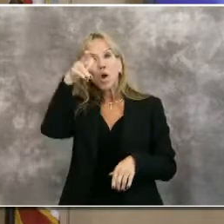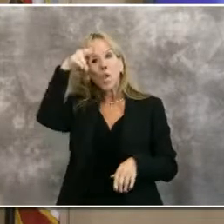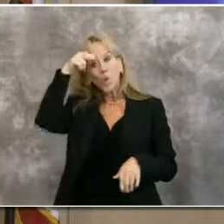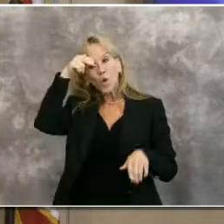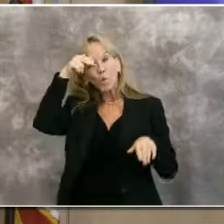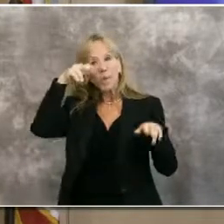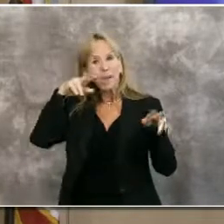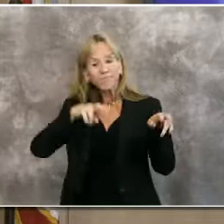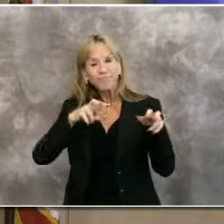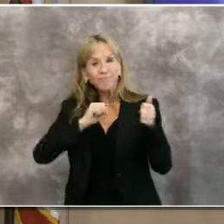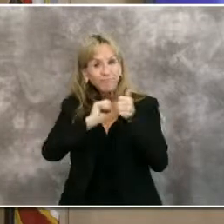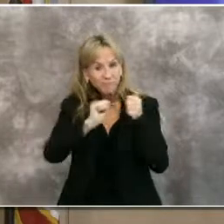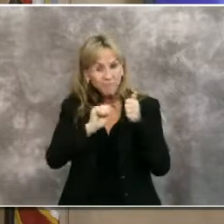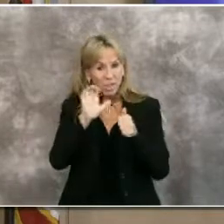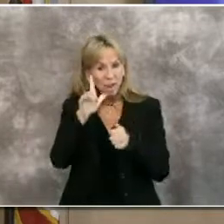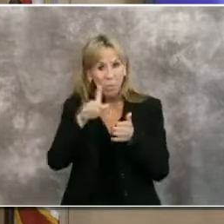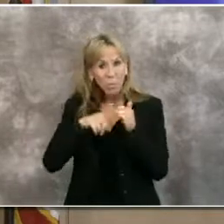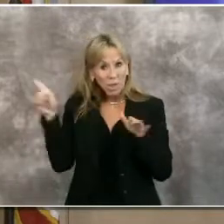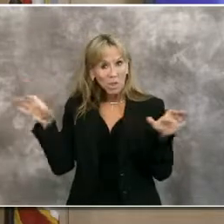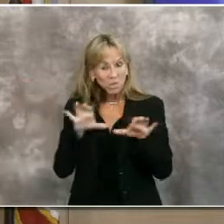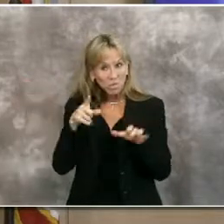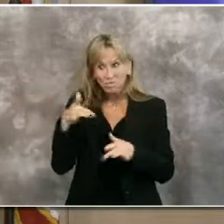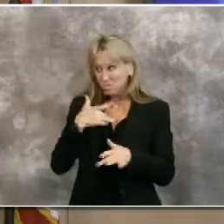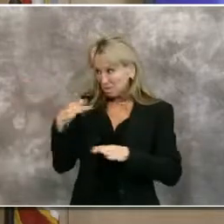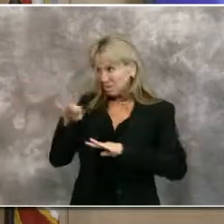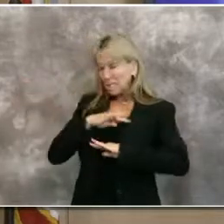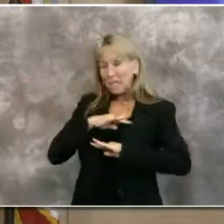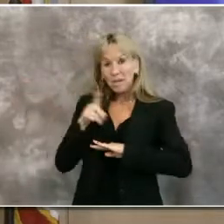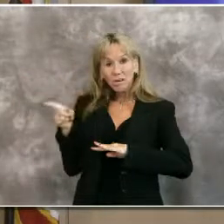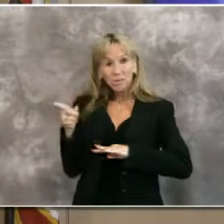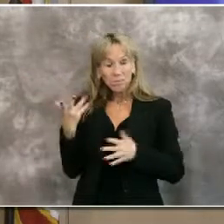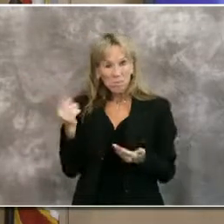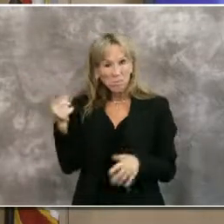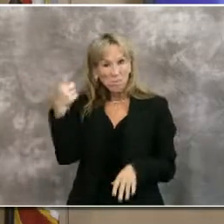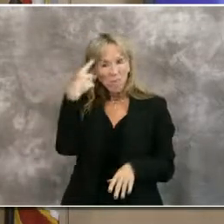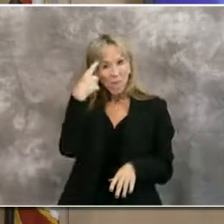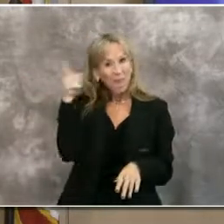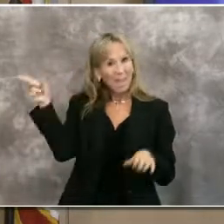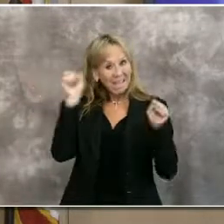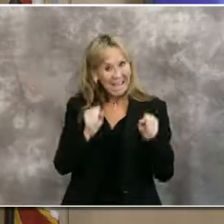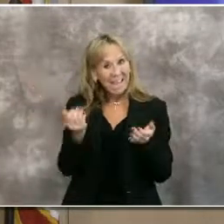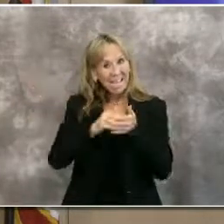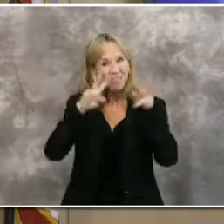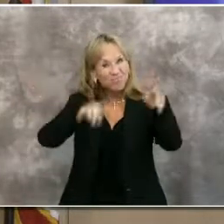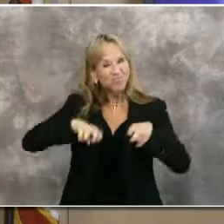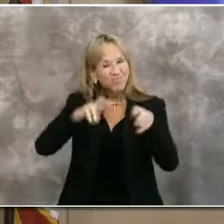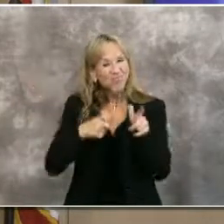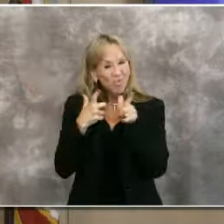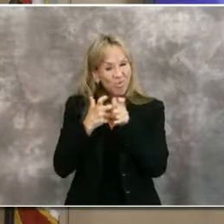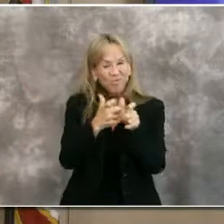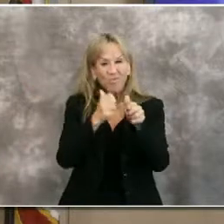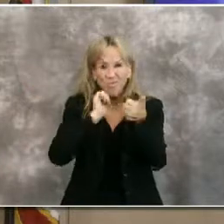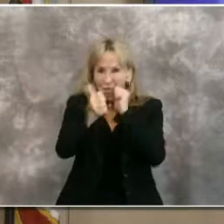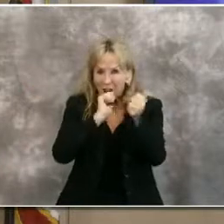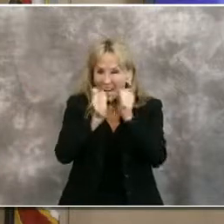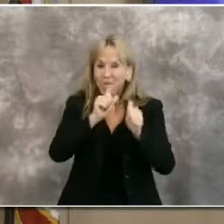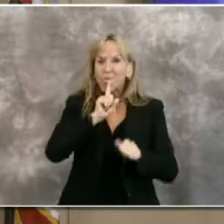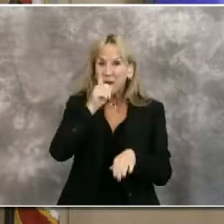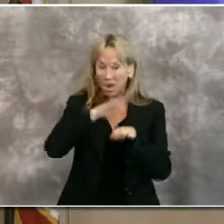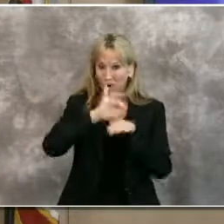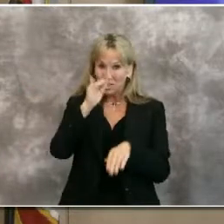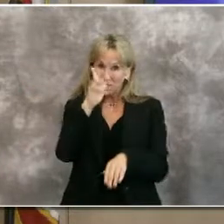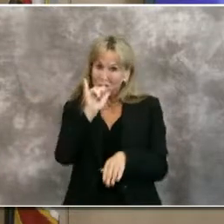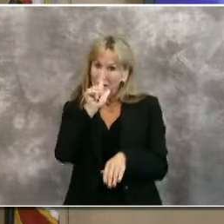Club? And also, do they think that they will be able to resume racing on July 24th, as is the